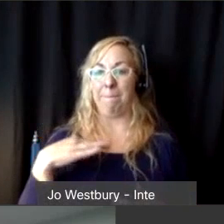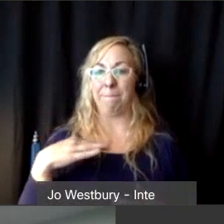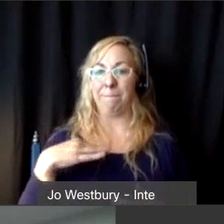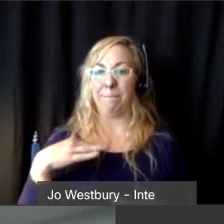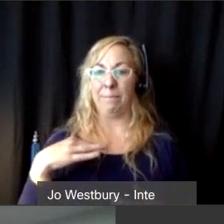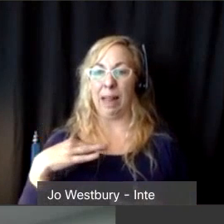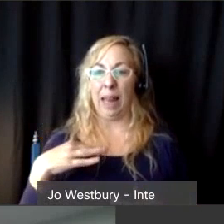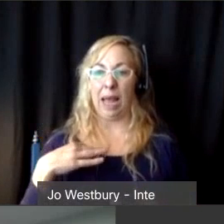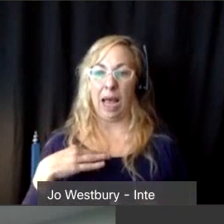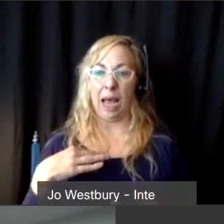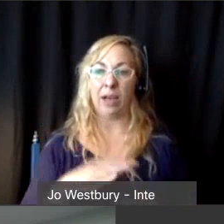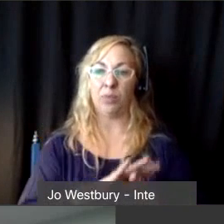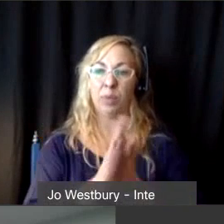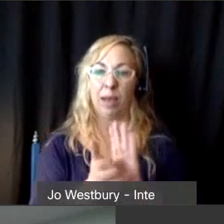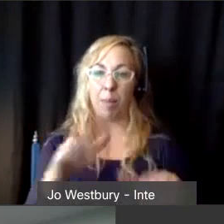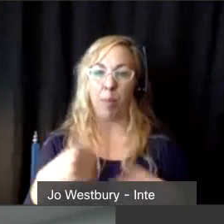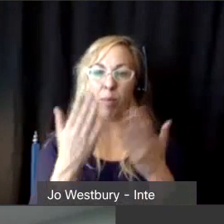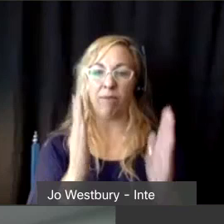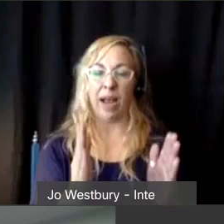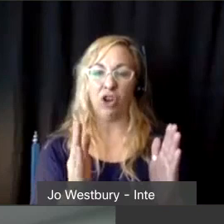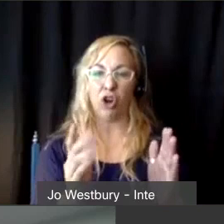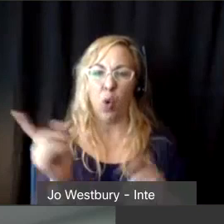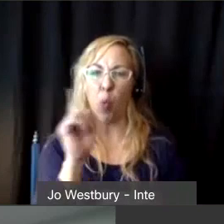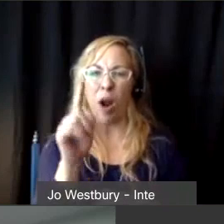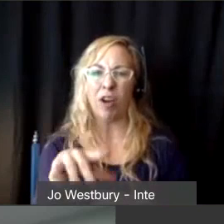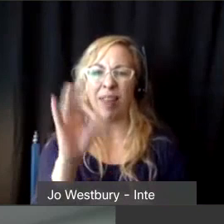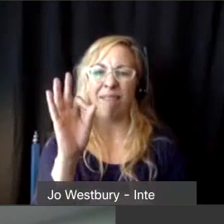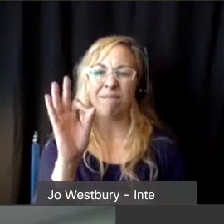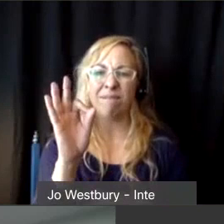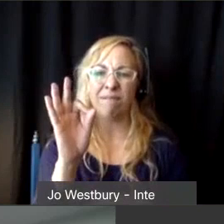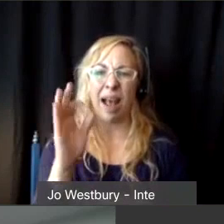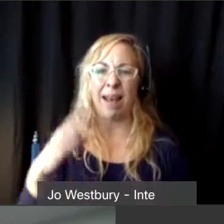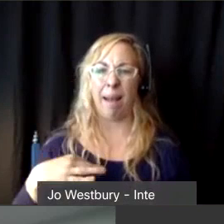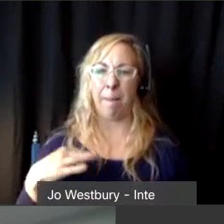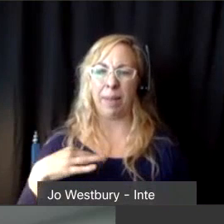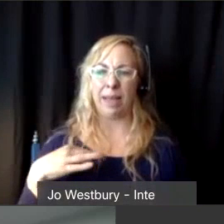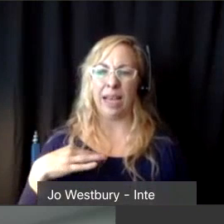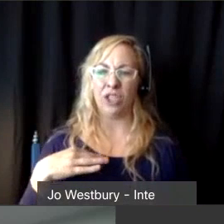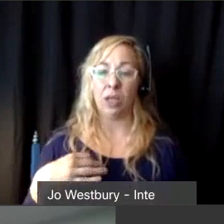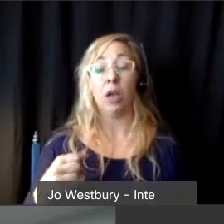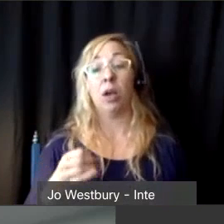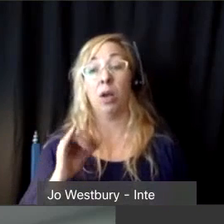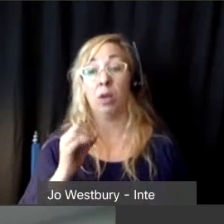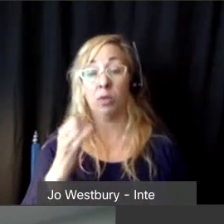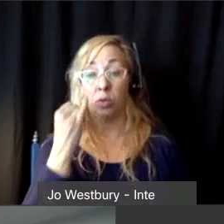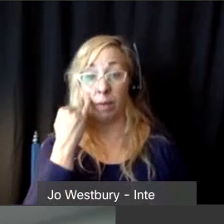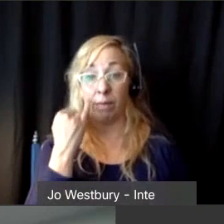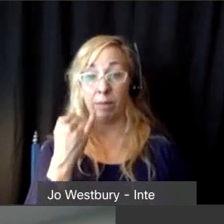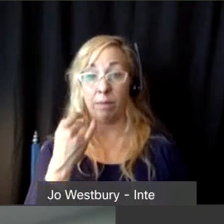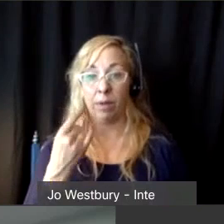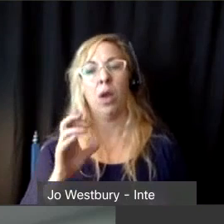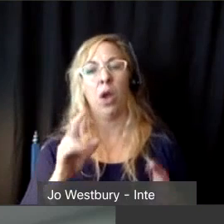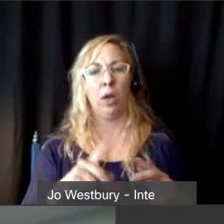the document? So I guess what they're asking is, can you describe, the assistive technology assessment is